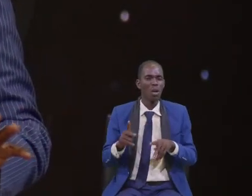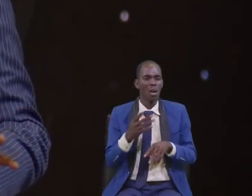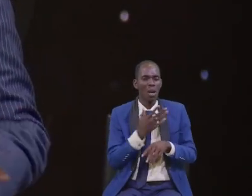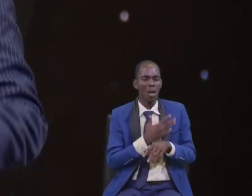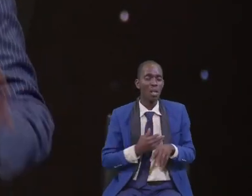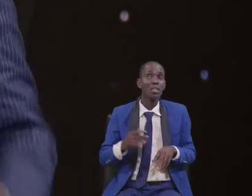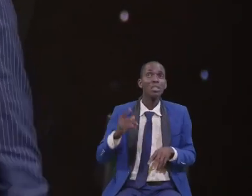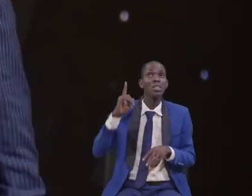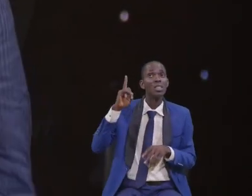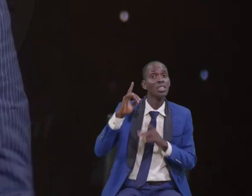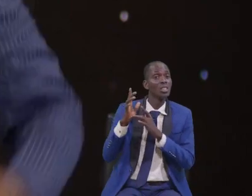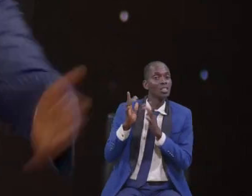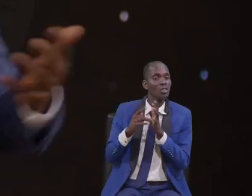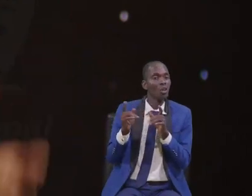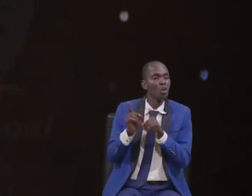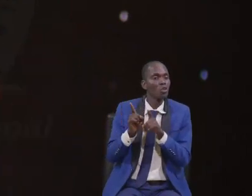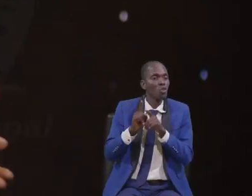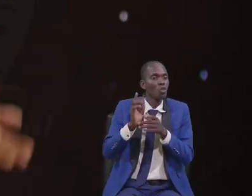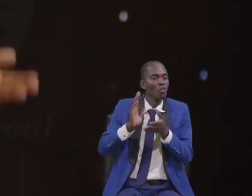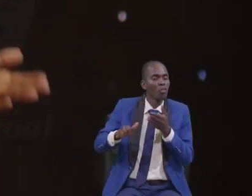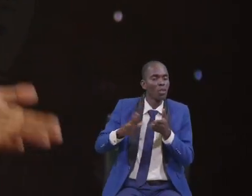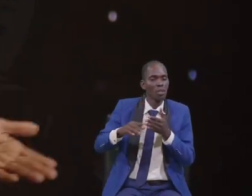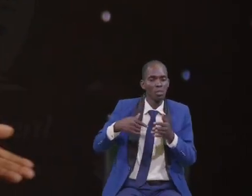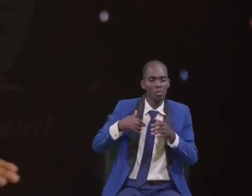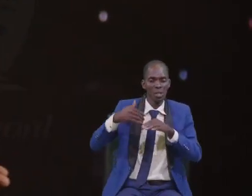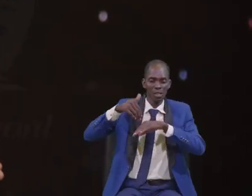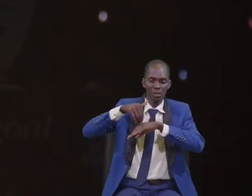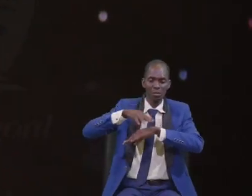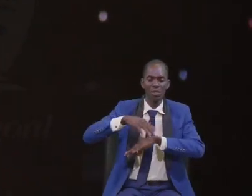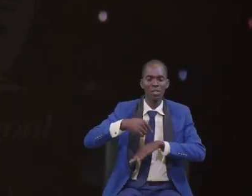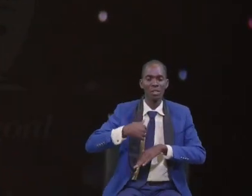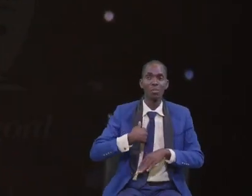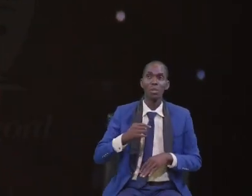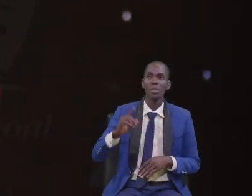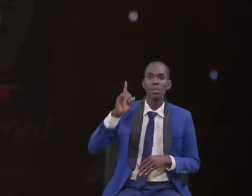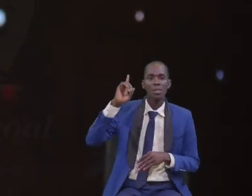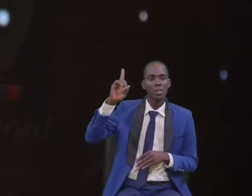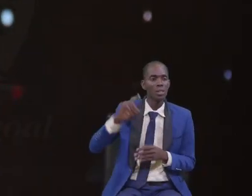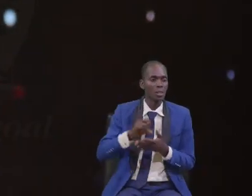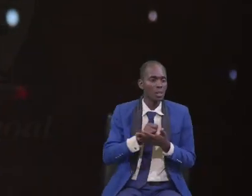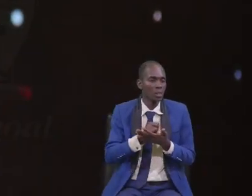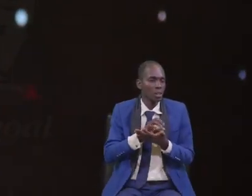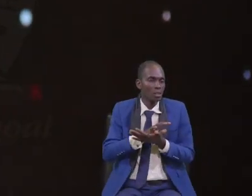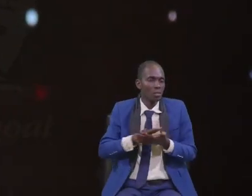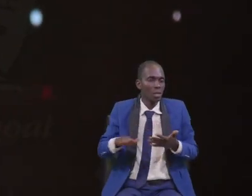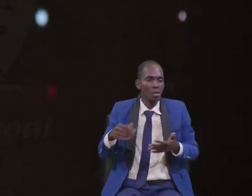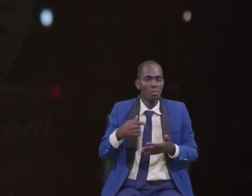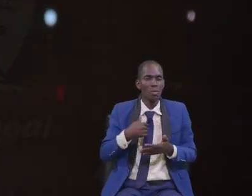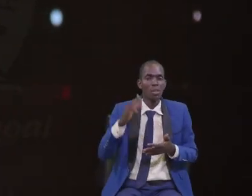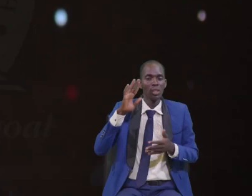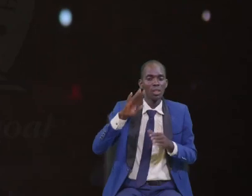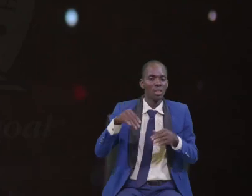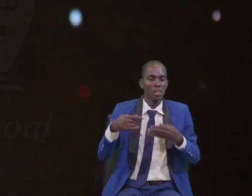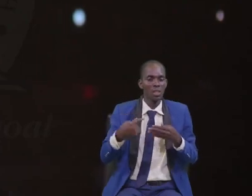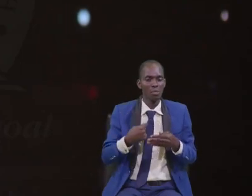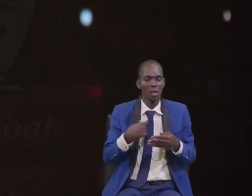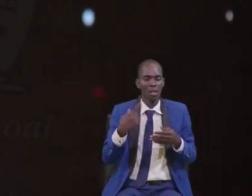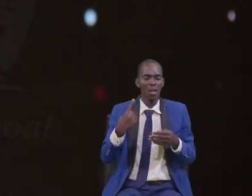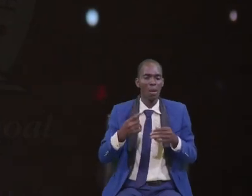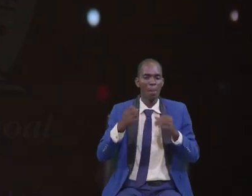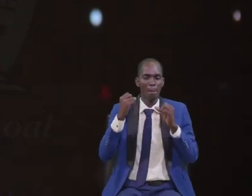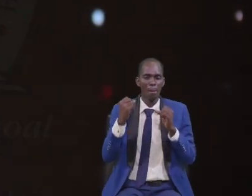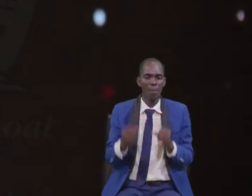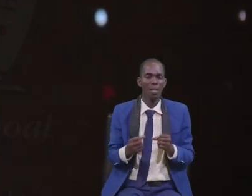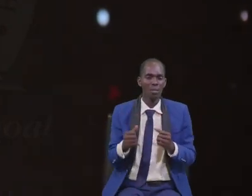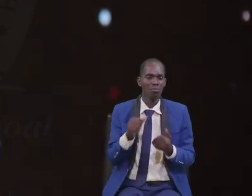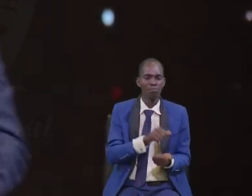me. That would have been enough. But that he saved me, he sanctified me, he gave me the power, baptism